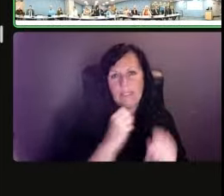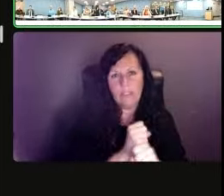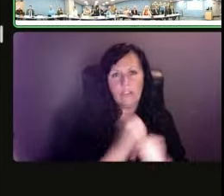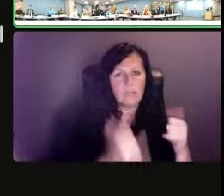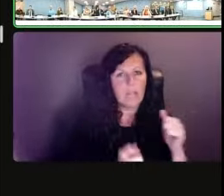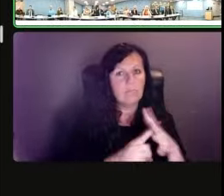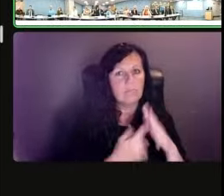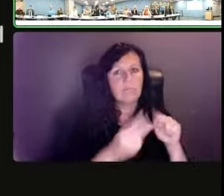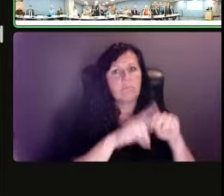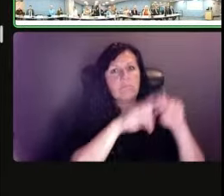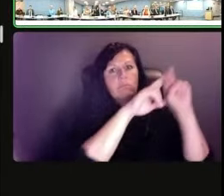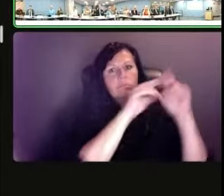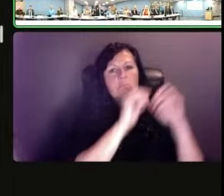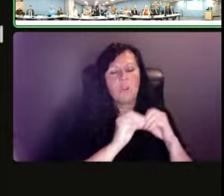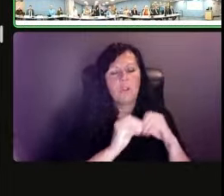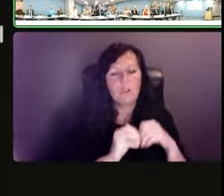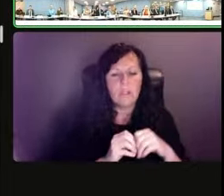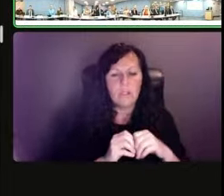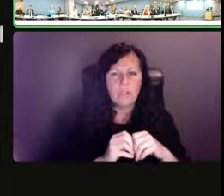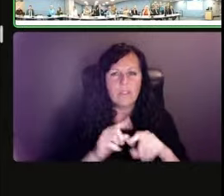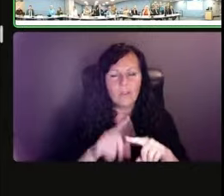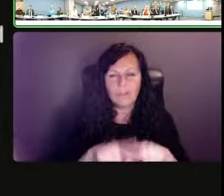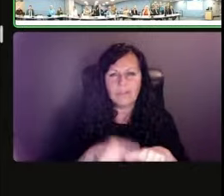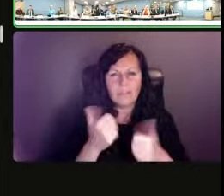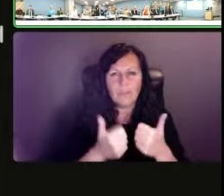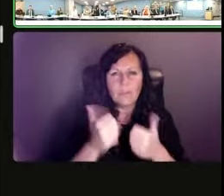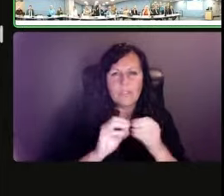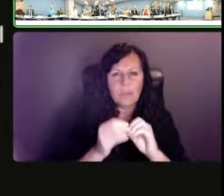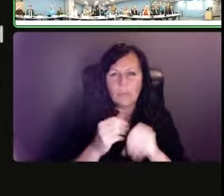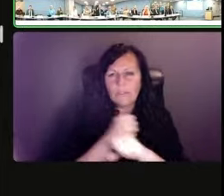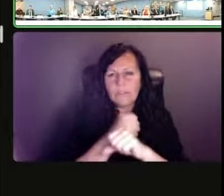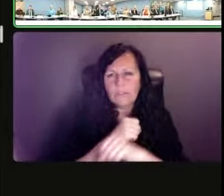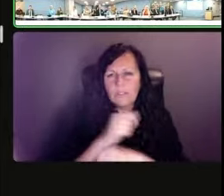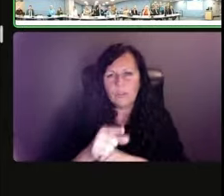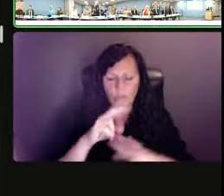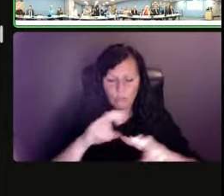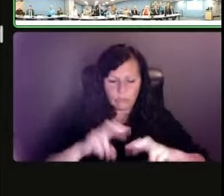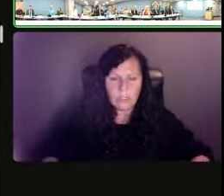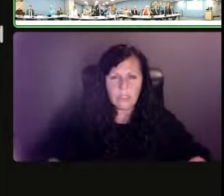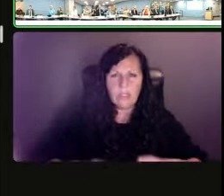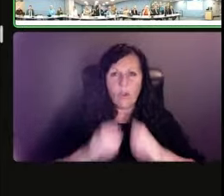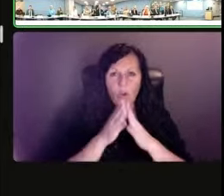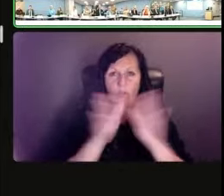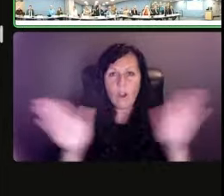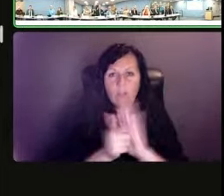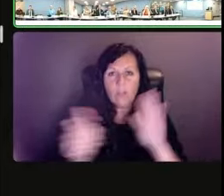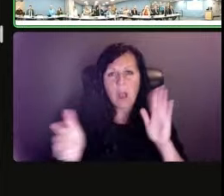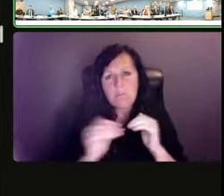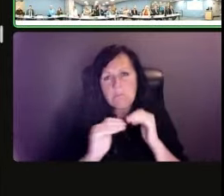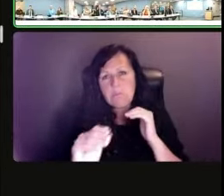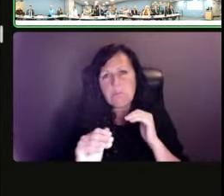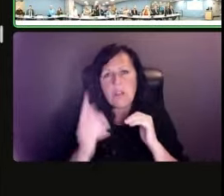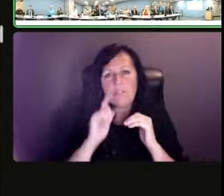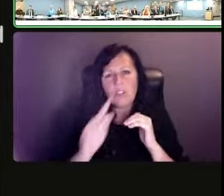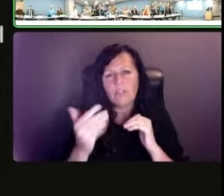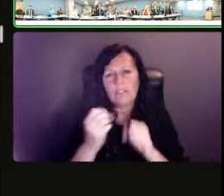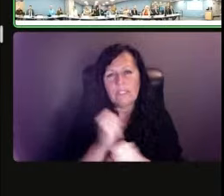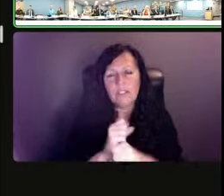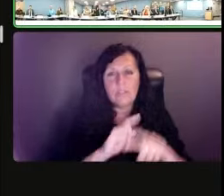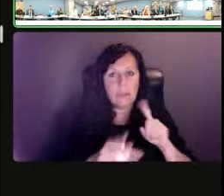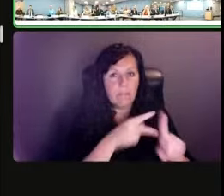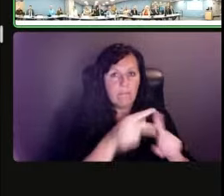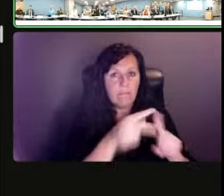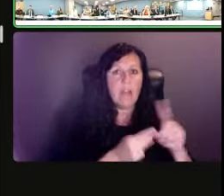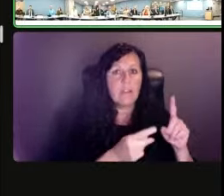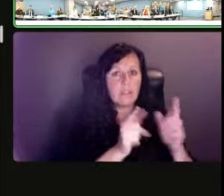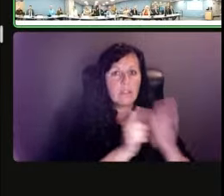so it depends on what statistics you look at. Overall crime has been flat for 15 years, but if you look at violent crime, it's been trending up and it continues